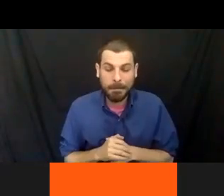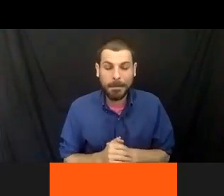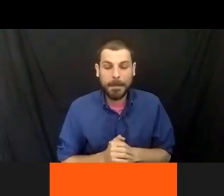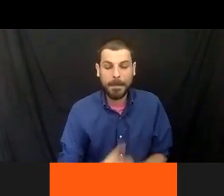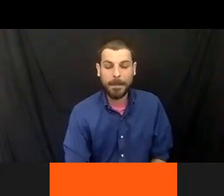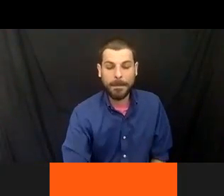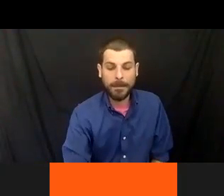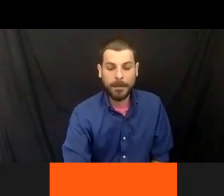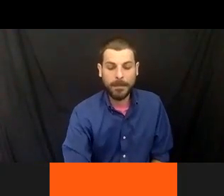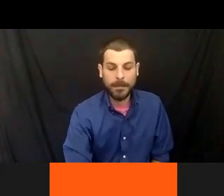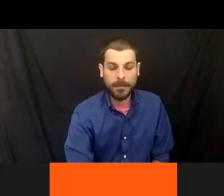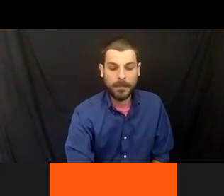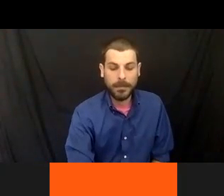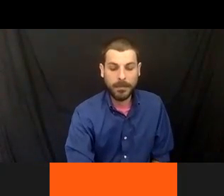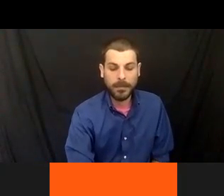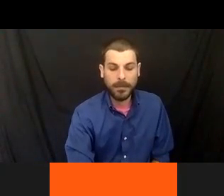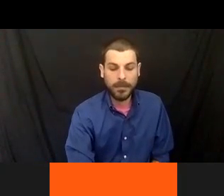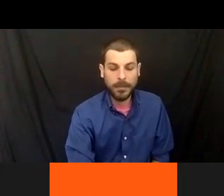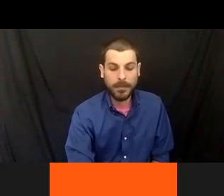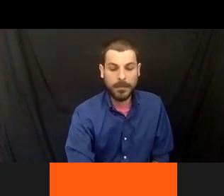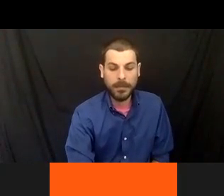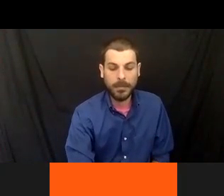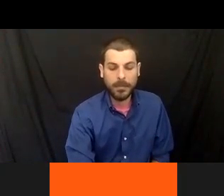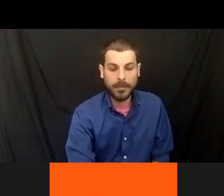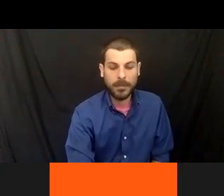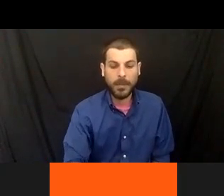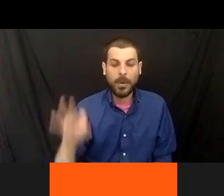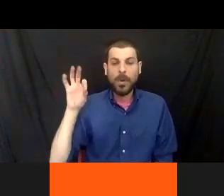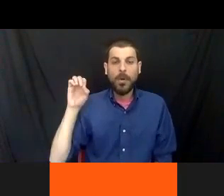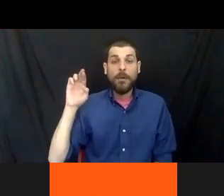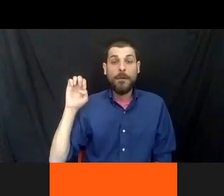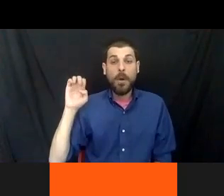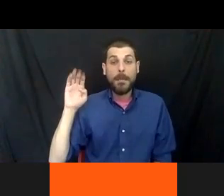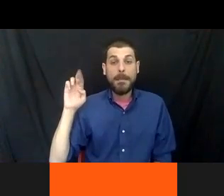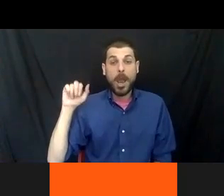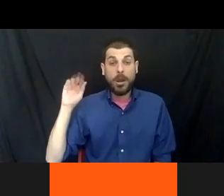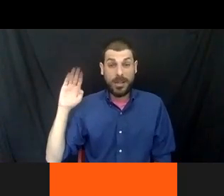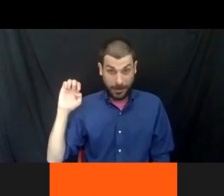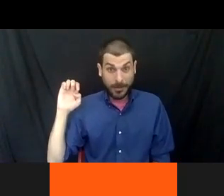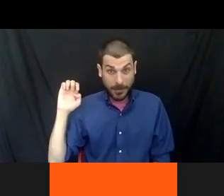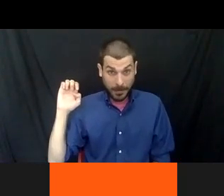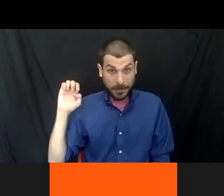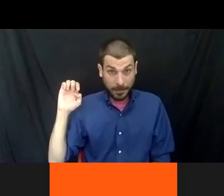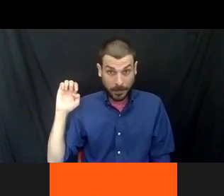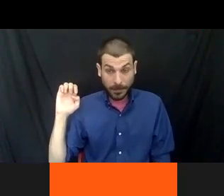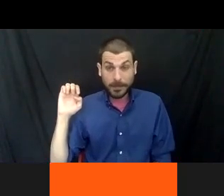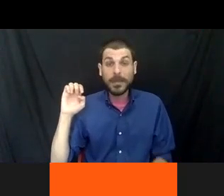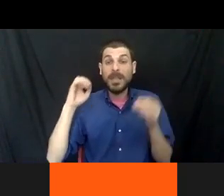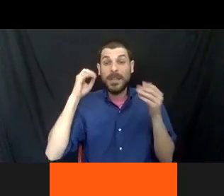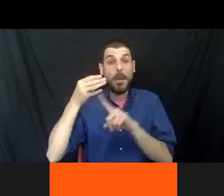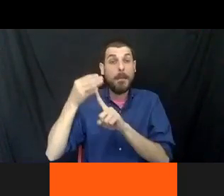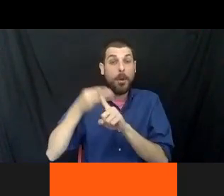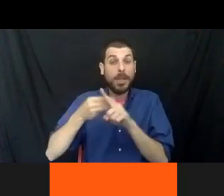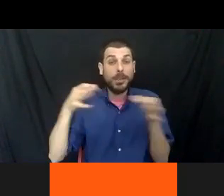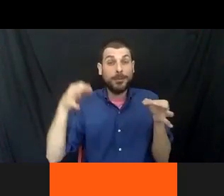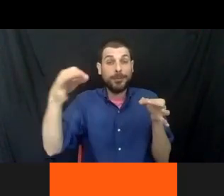happens during a forbearance? Basically, if you get a forbearance, you don't